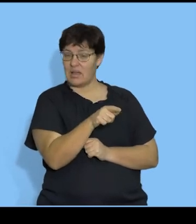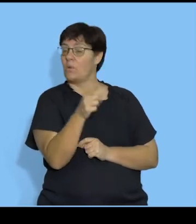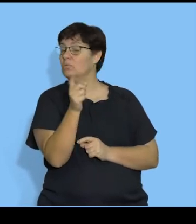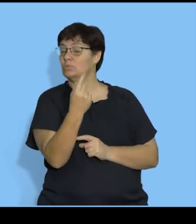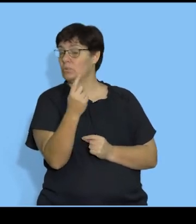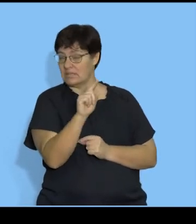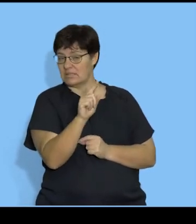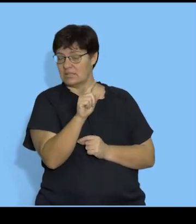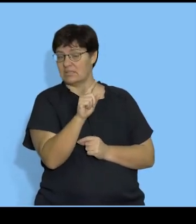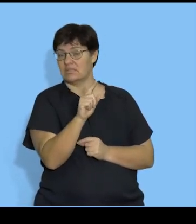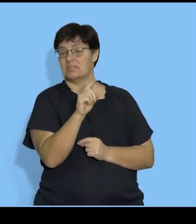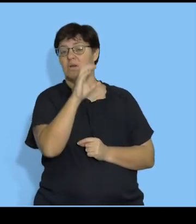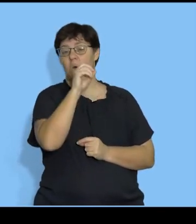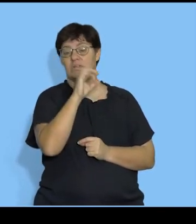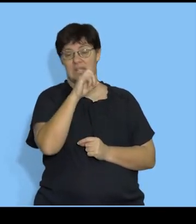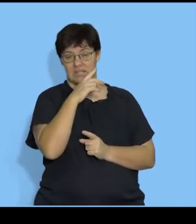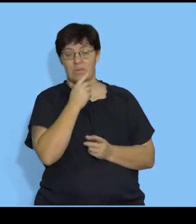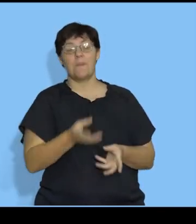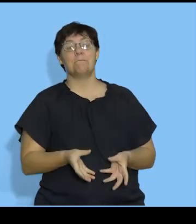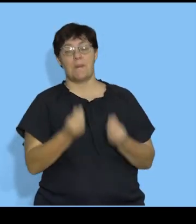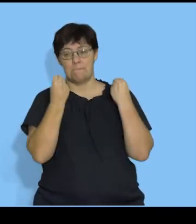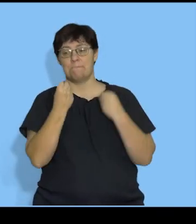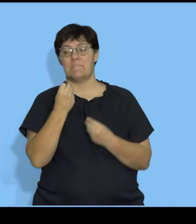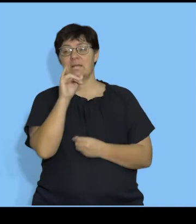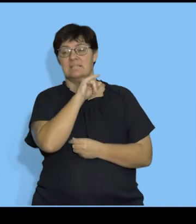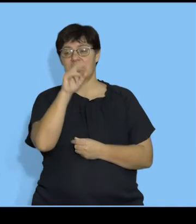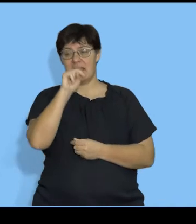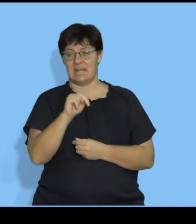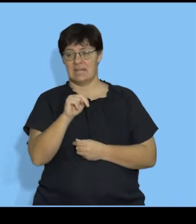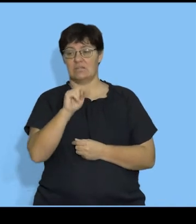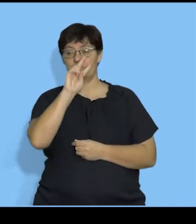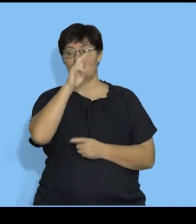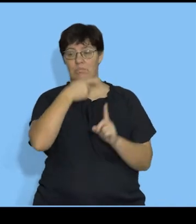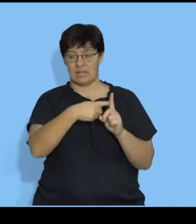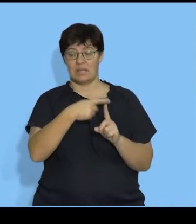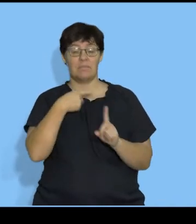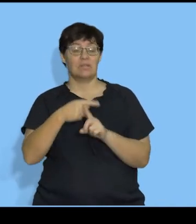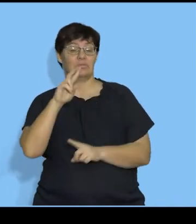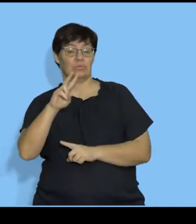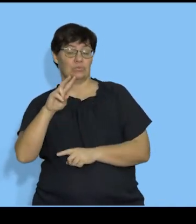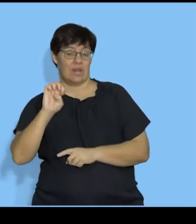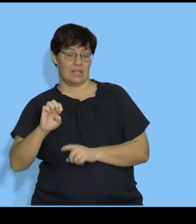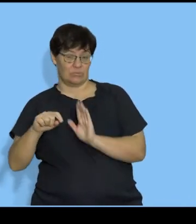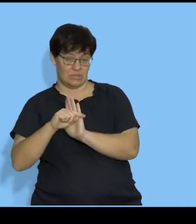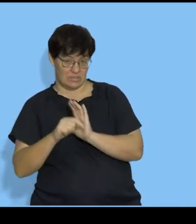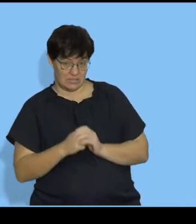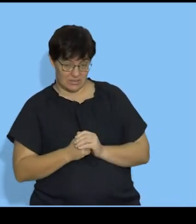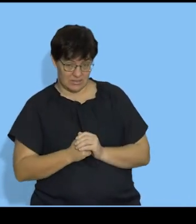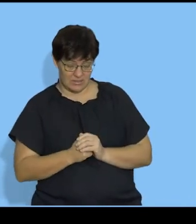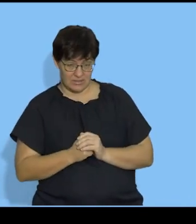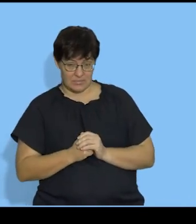oxidation to give us Zn2 plus 2 electrons. Now zinc being the